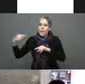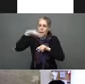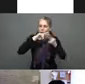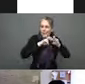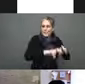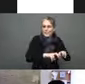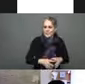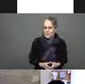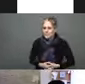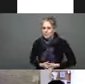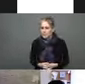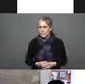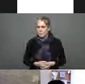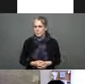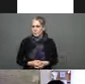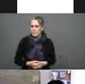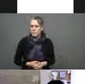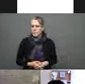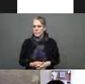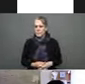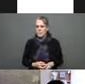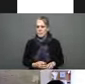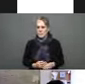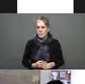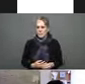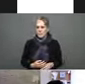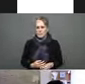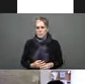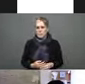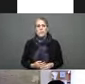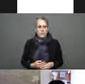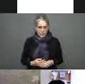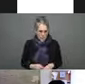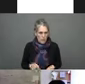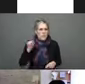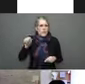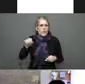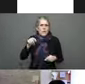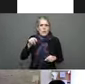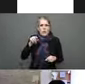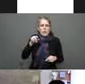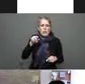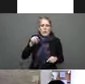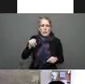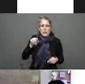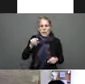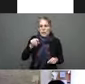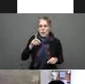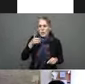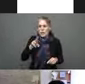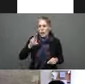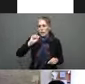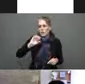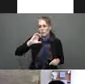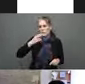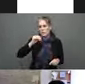Thank you. So we have one, um, more question by Dr. Shostra. Uh, you may unmute yourself and